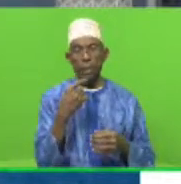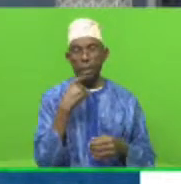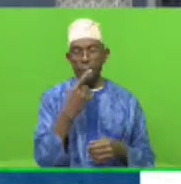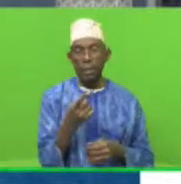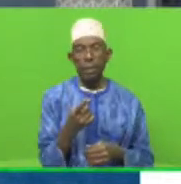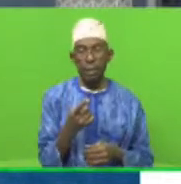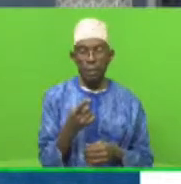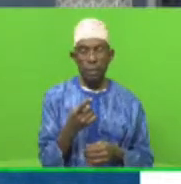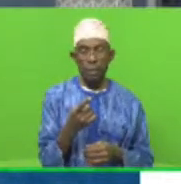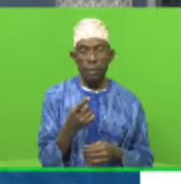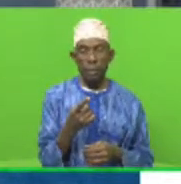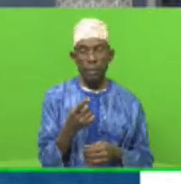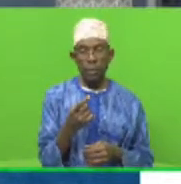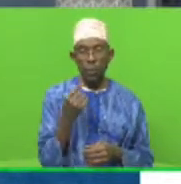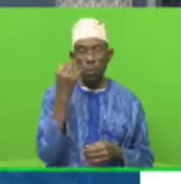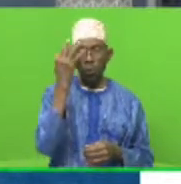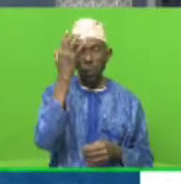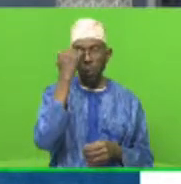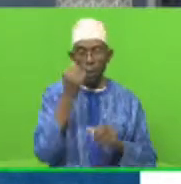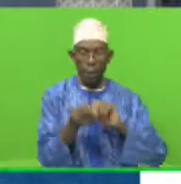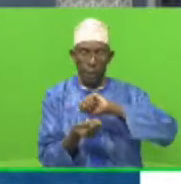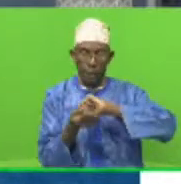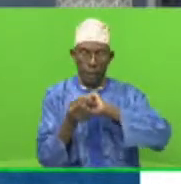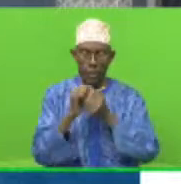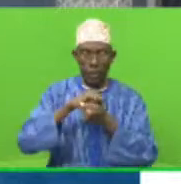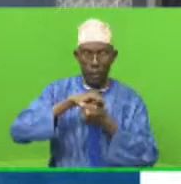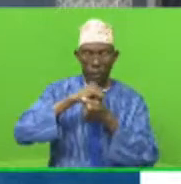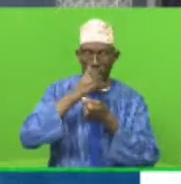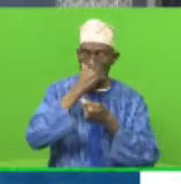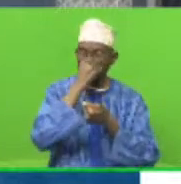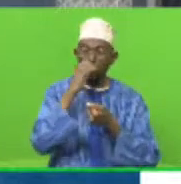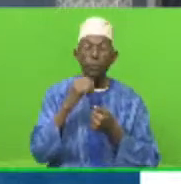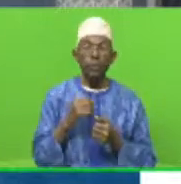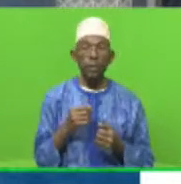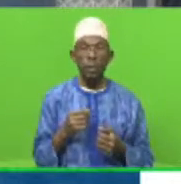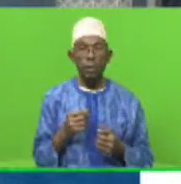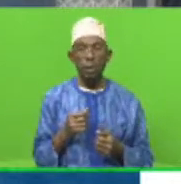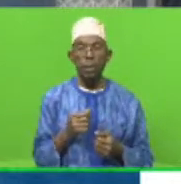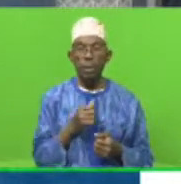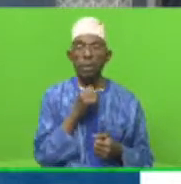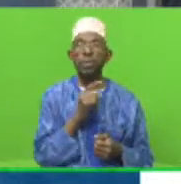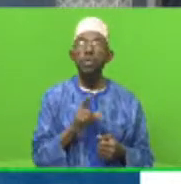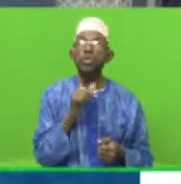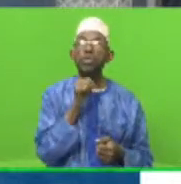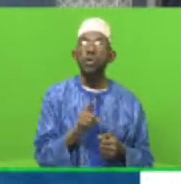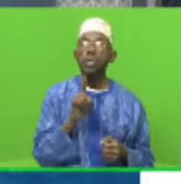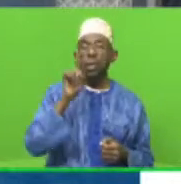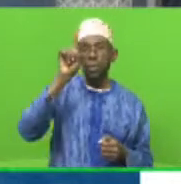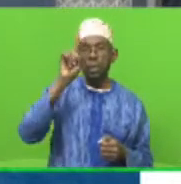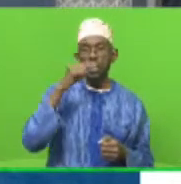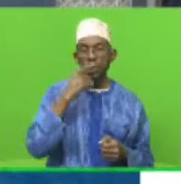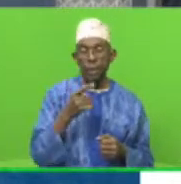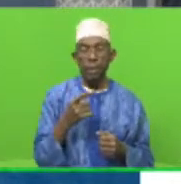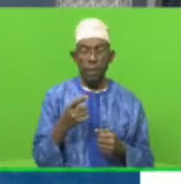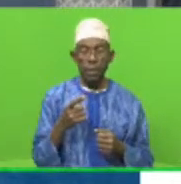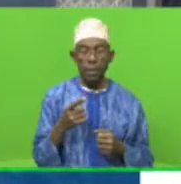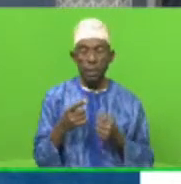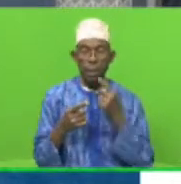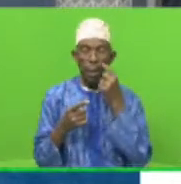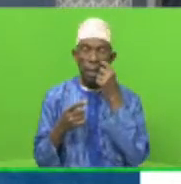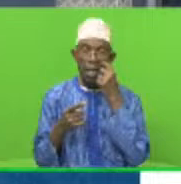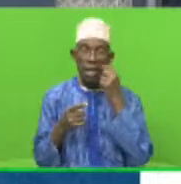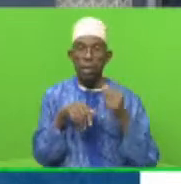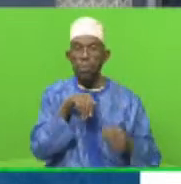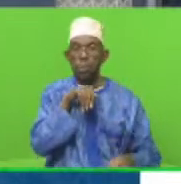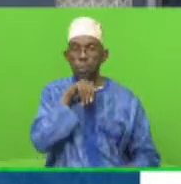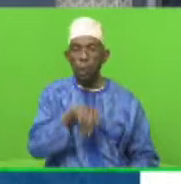say, kwa nini tubadilike? It is not Allah subhanahu wa ta'ala said, it is not the